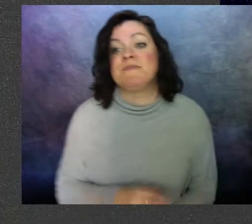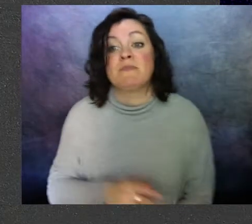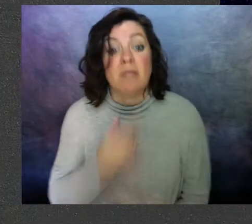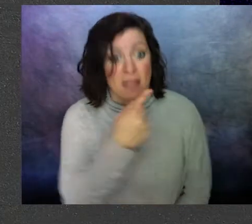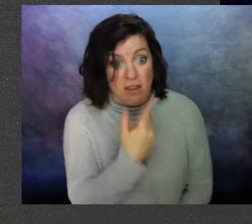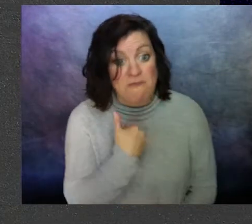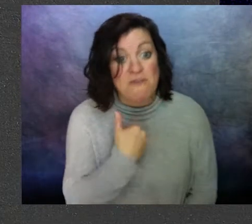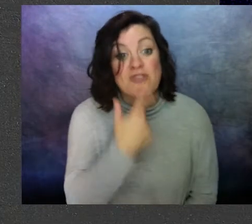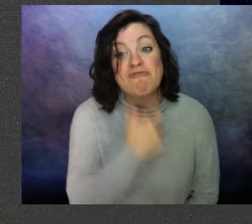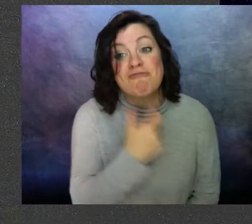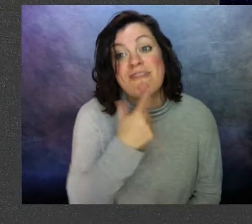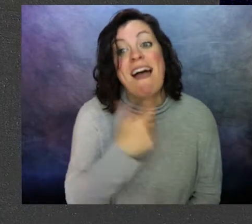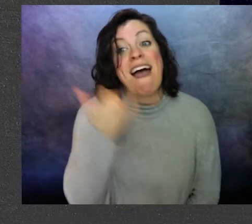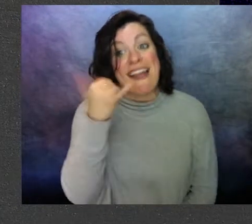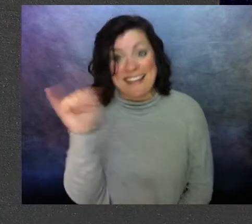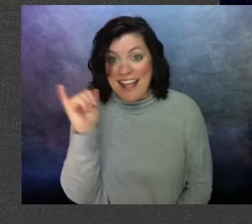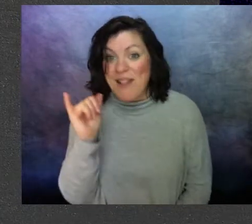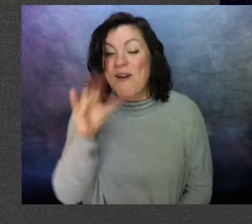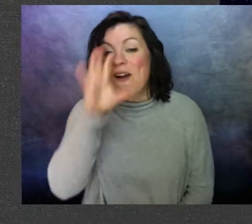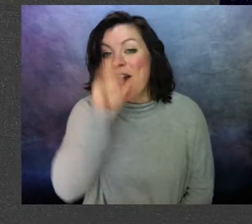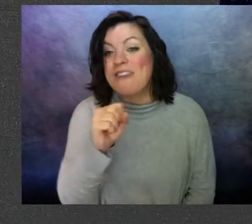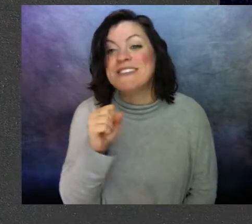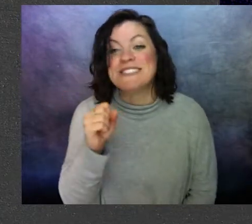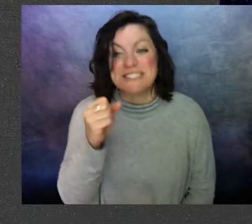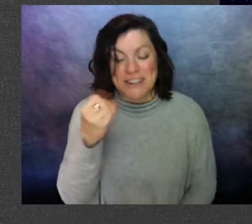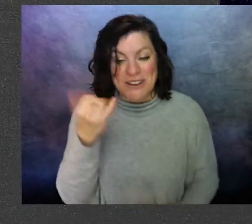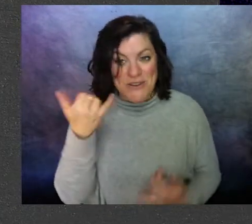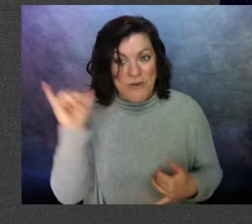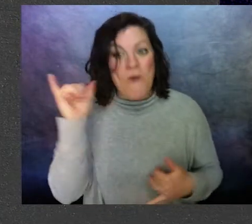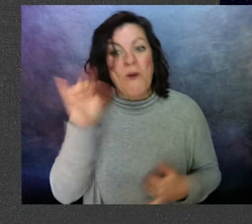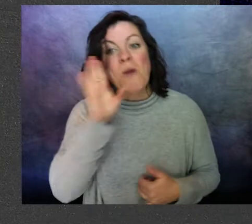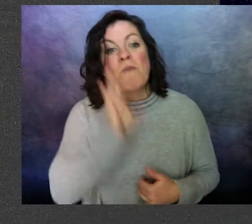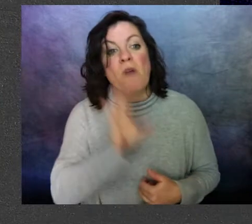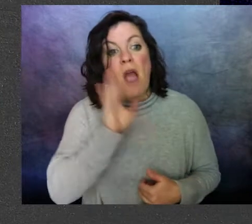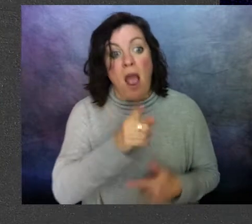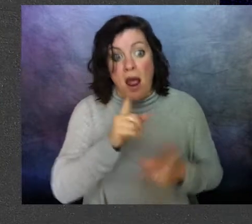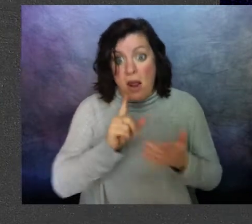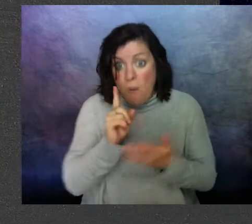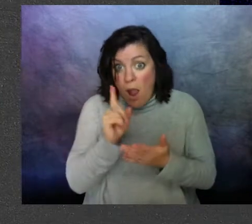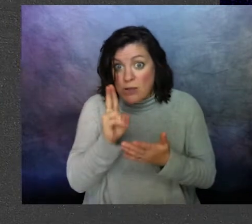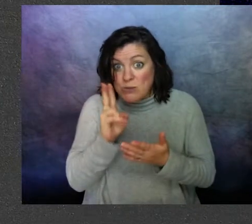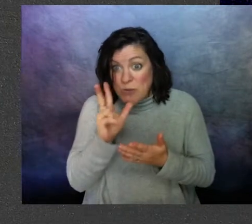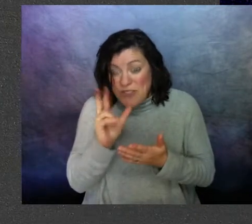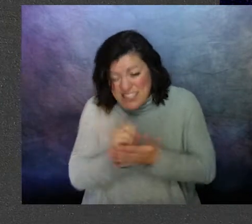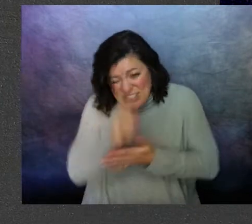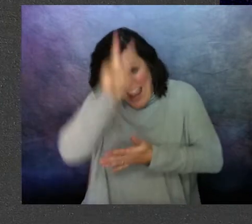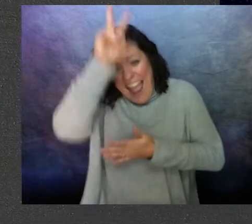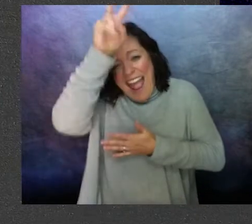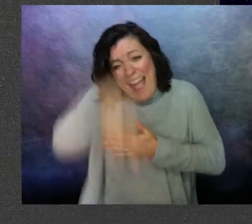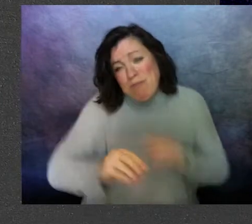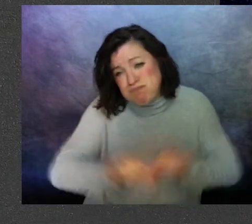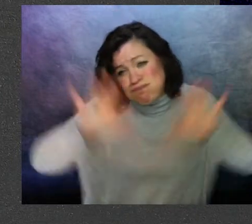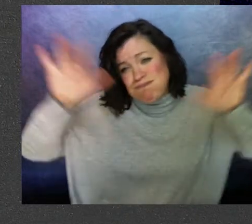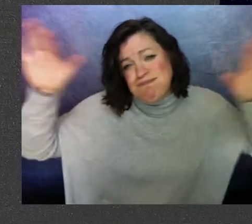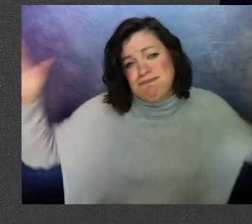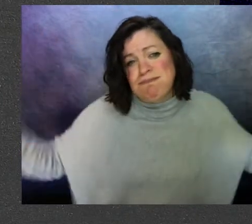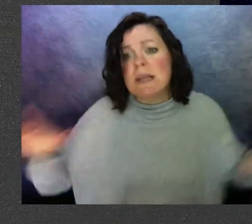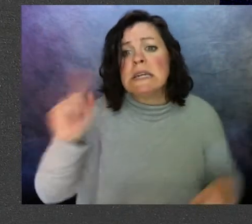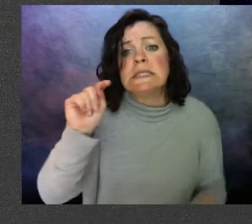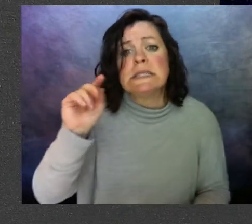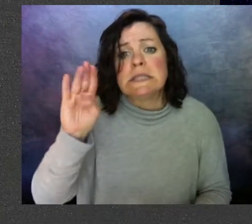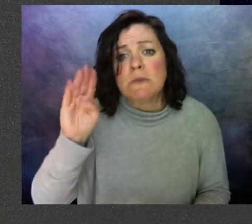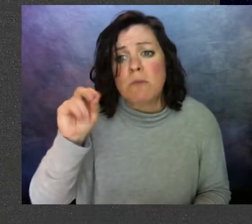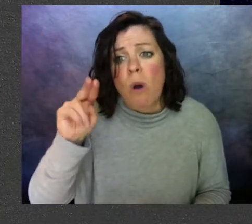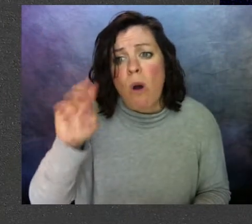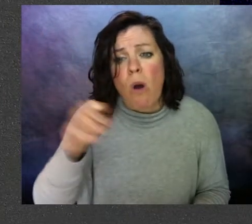red, yellow, orange, golden brown. He counted 1, 2, 3 and jumped in. T-Bone's